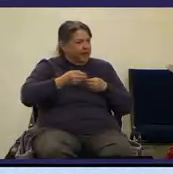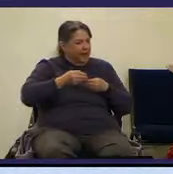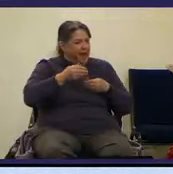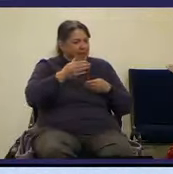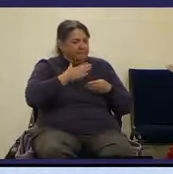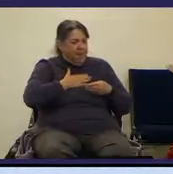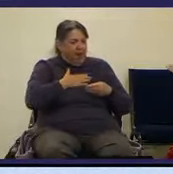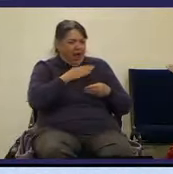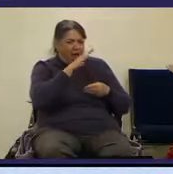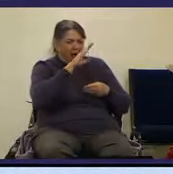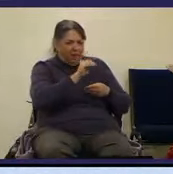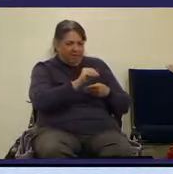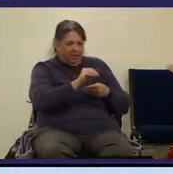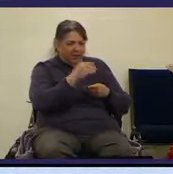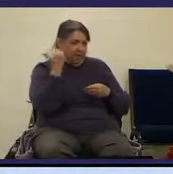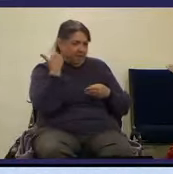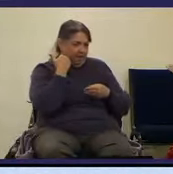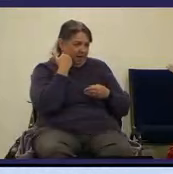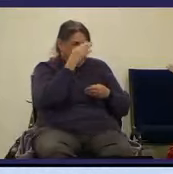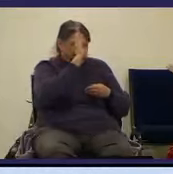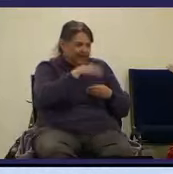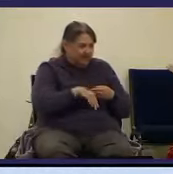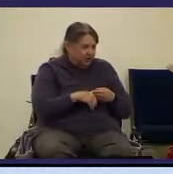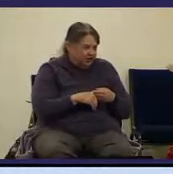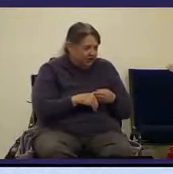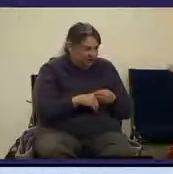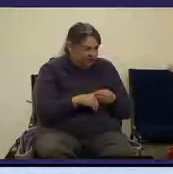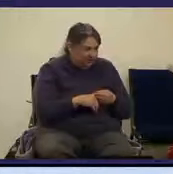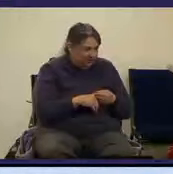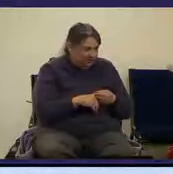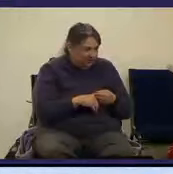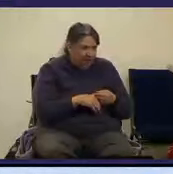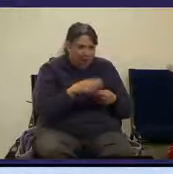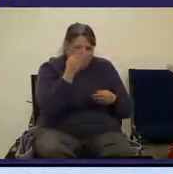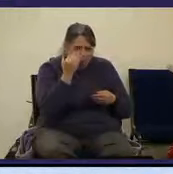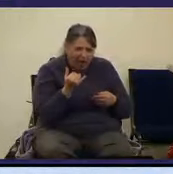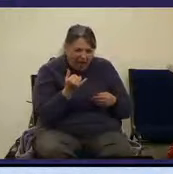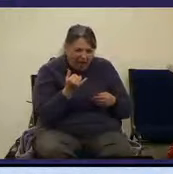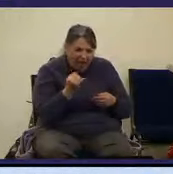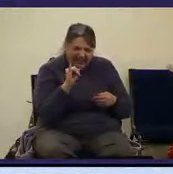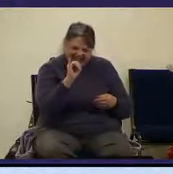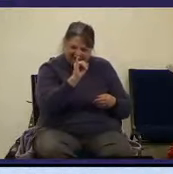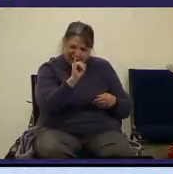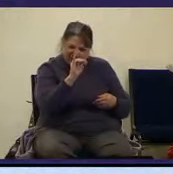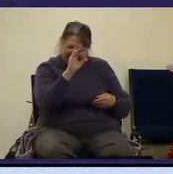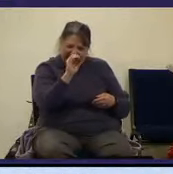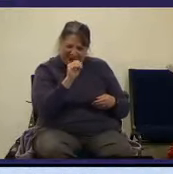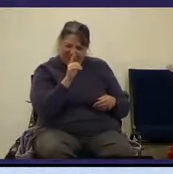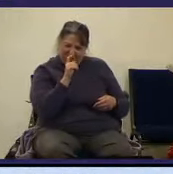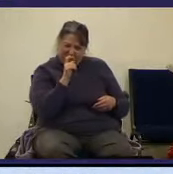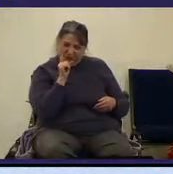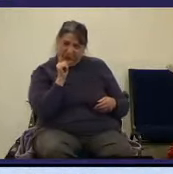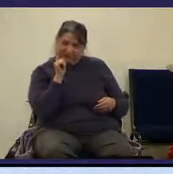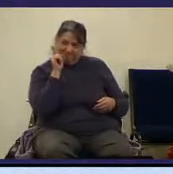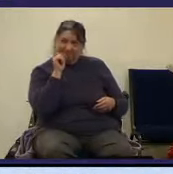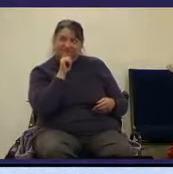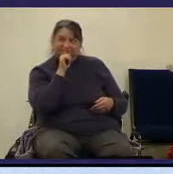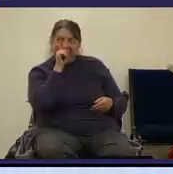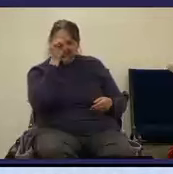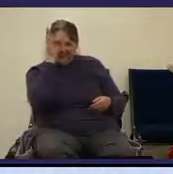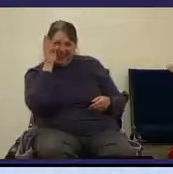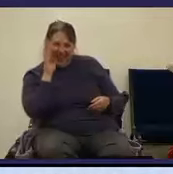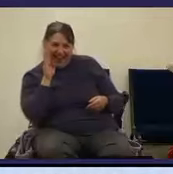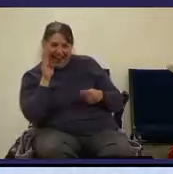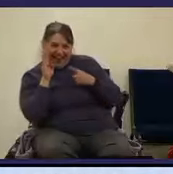never go bankrupt. It is bounded by God's promise true. It will keep every word of its